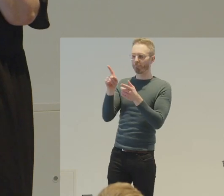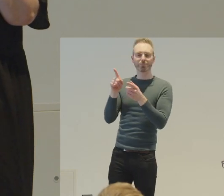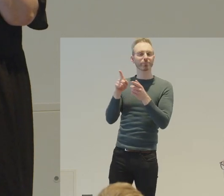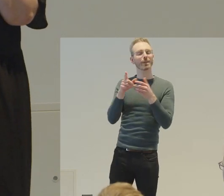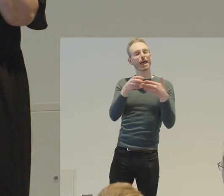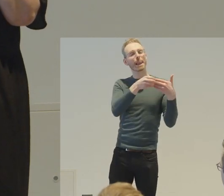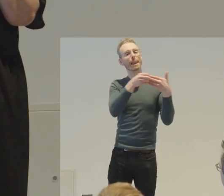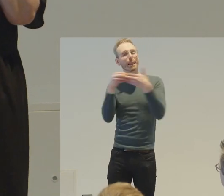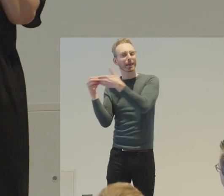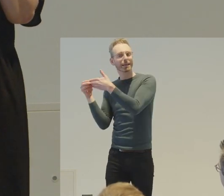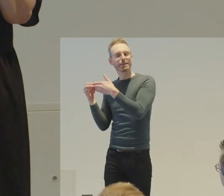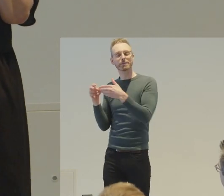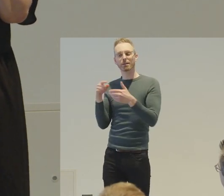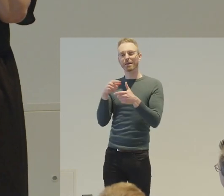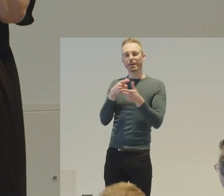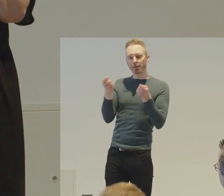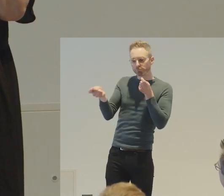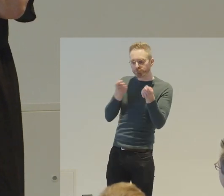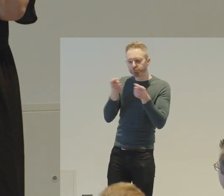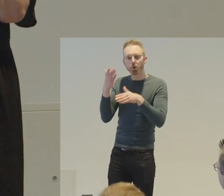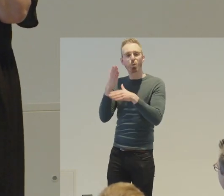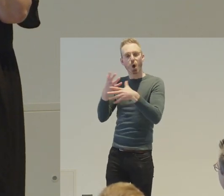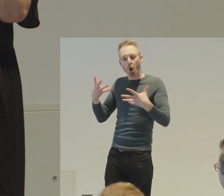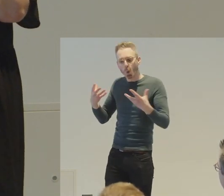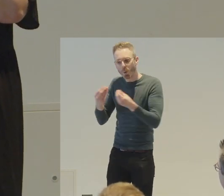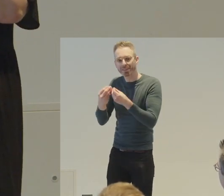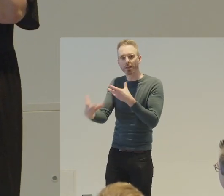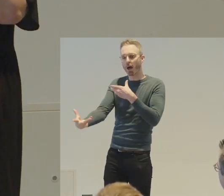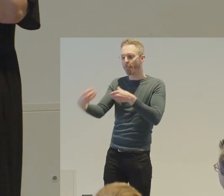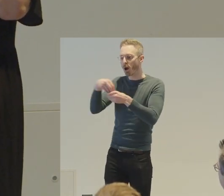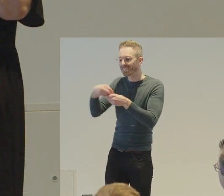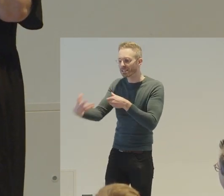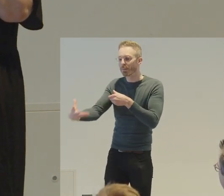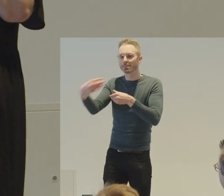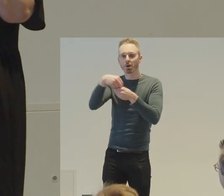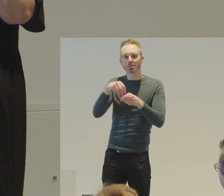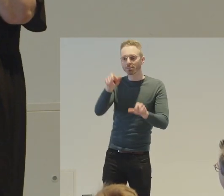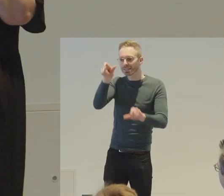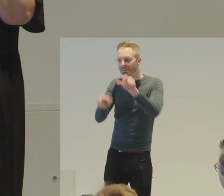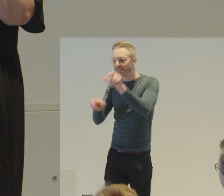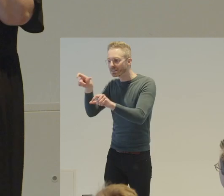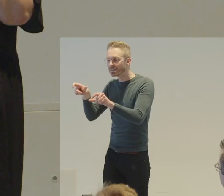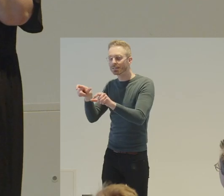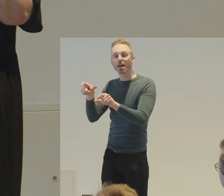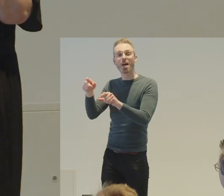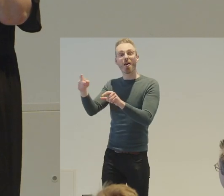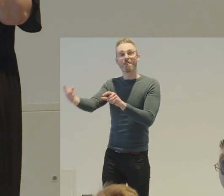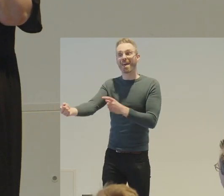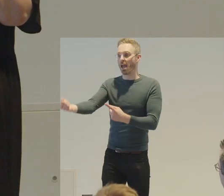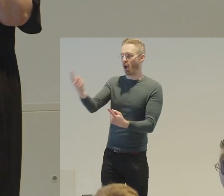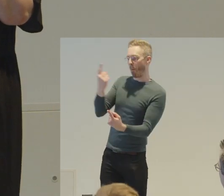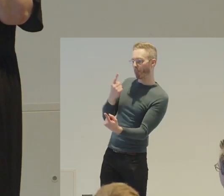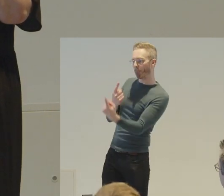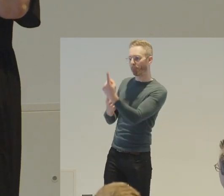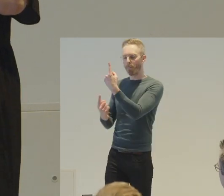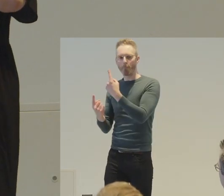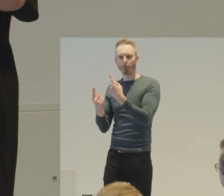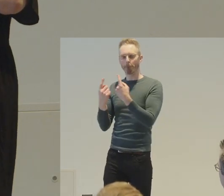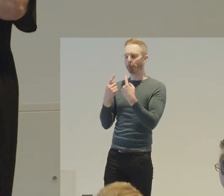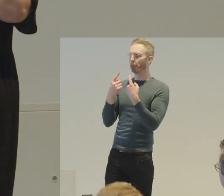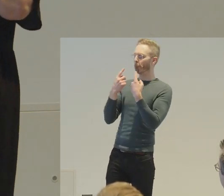ones is in the participants that we're working with, because they are coming in and they are seeing someone who